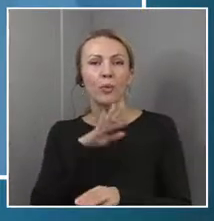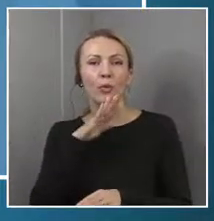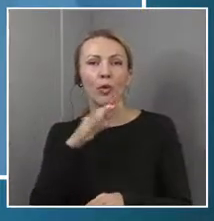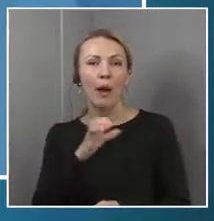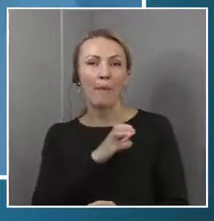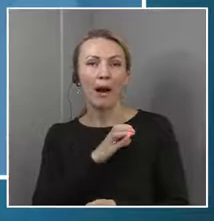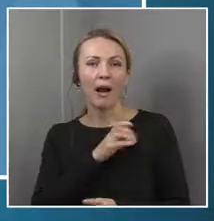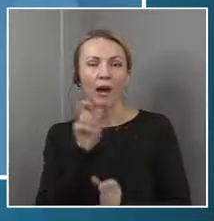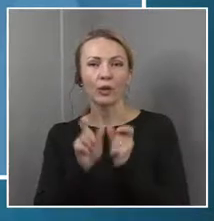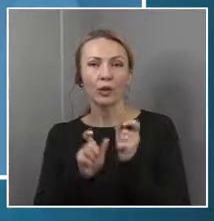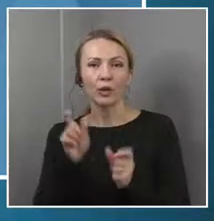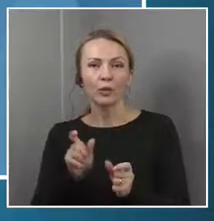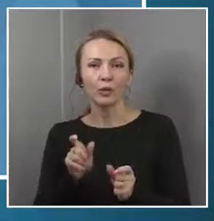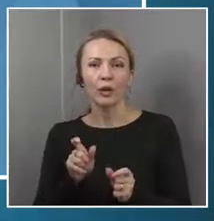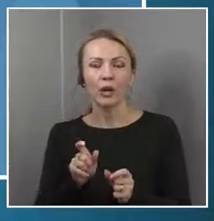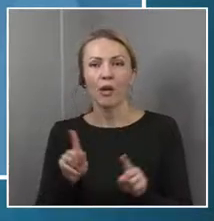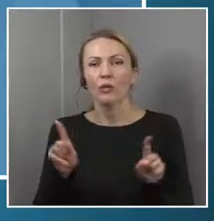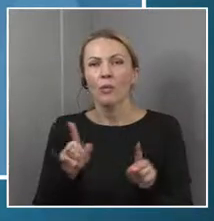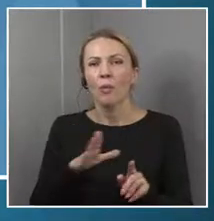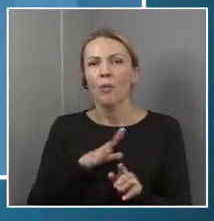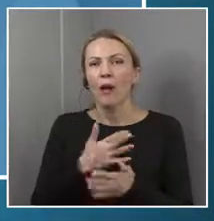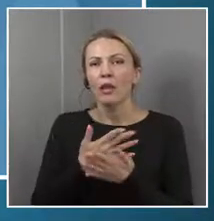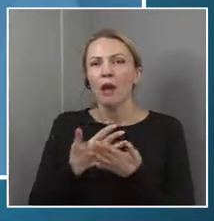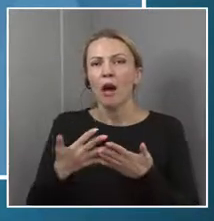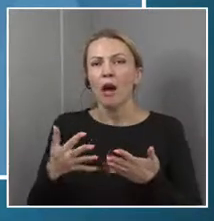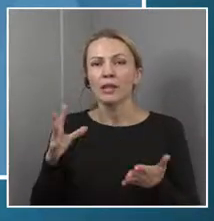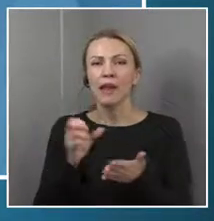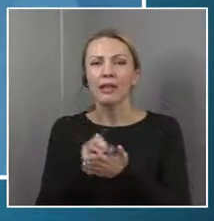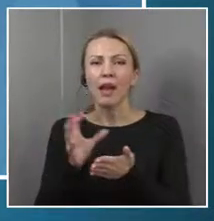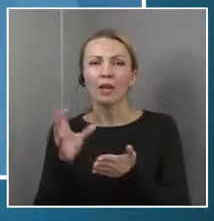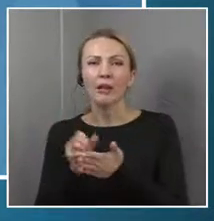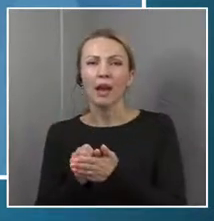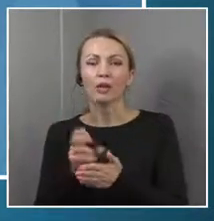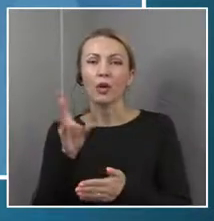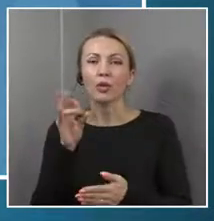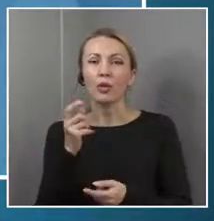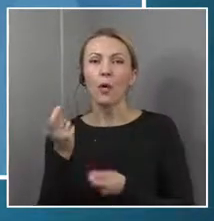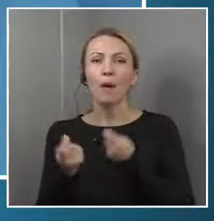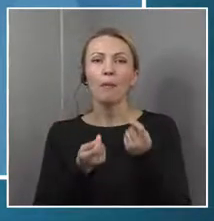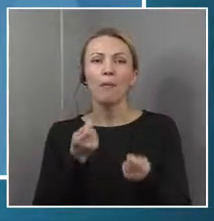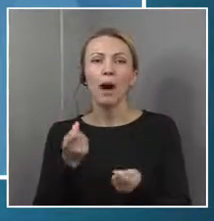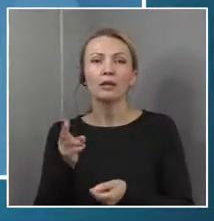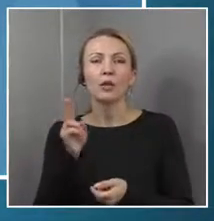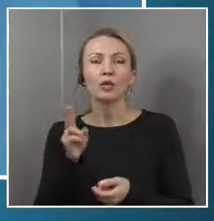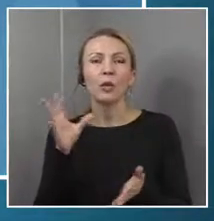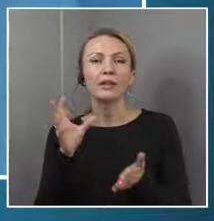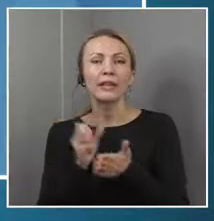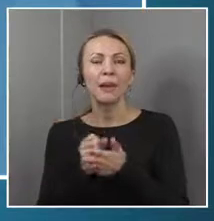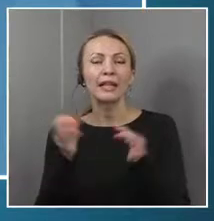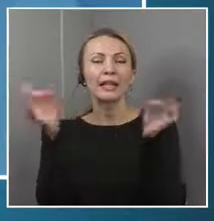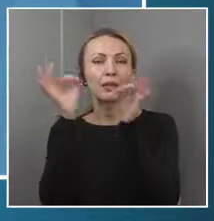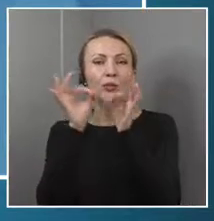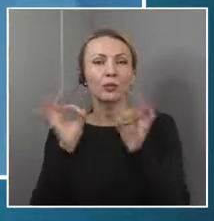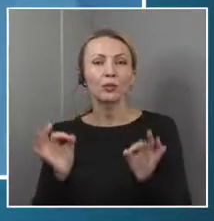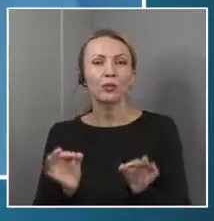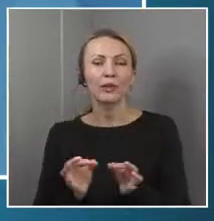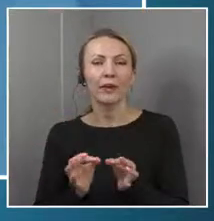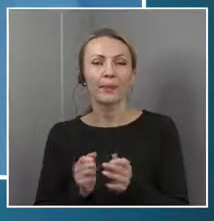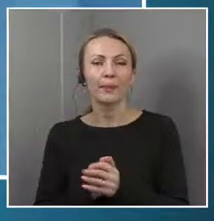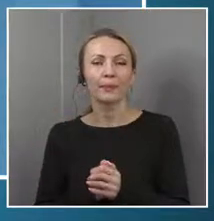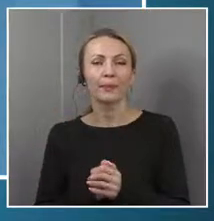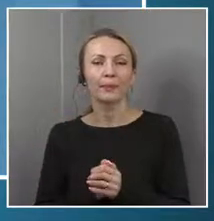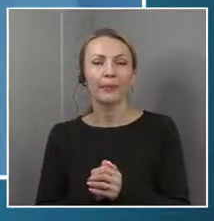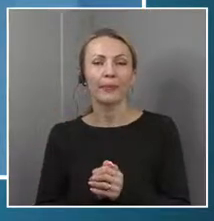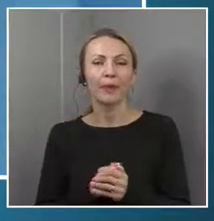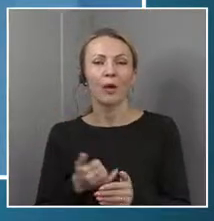few rich people, and they do many things, but very few of them are